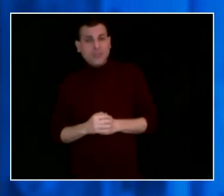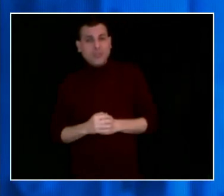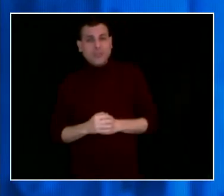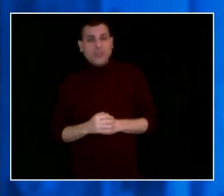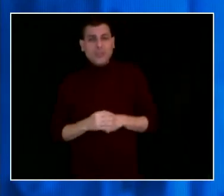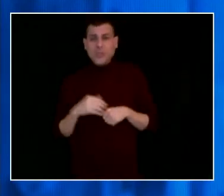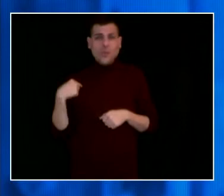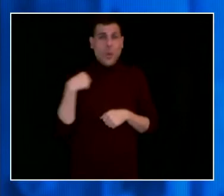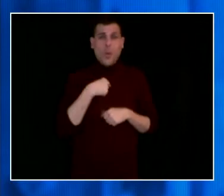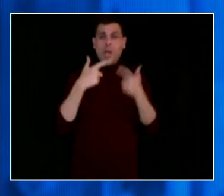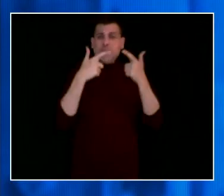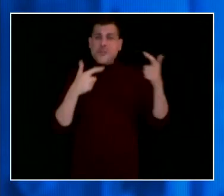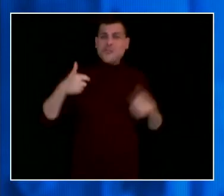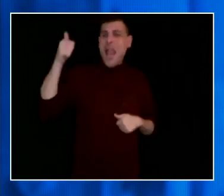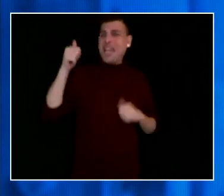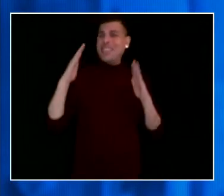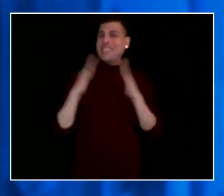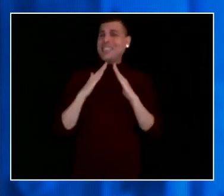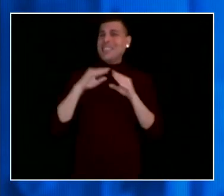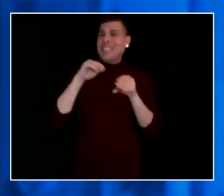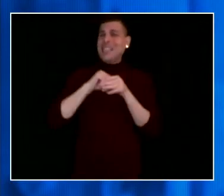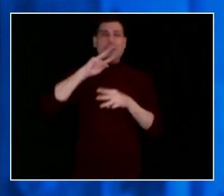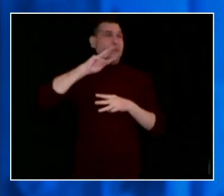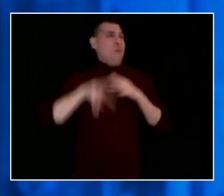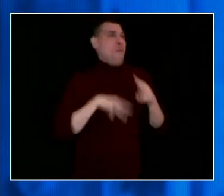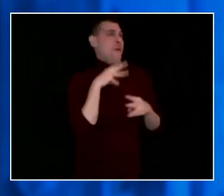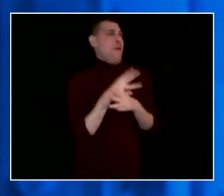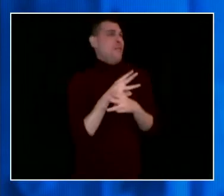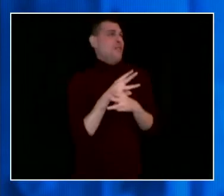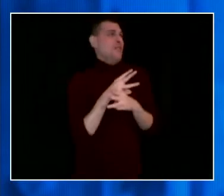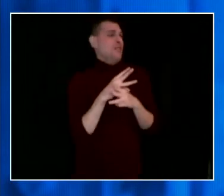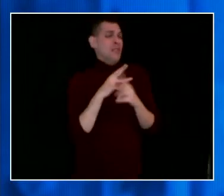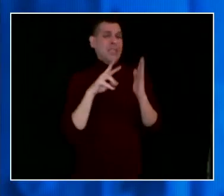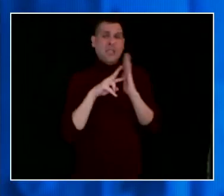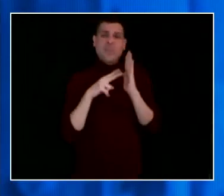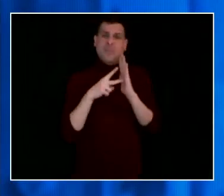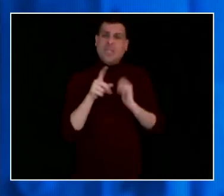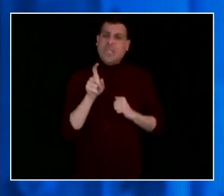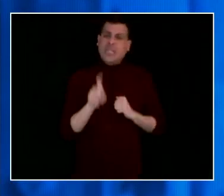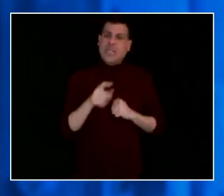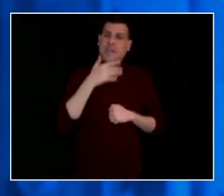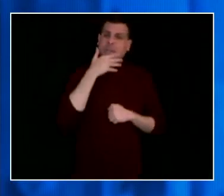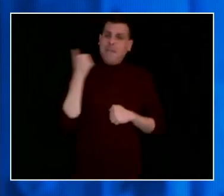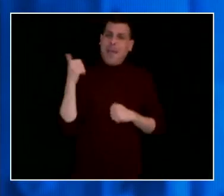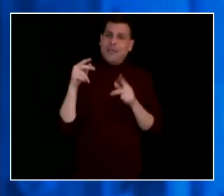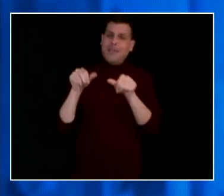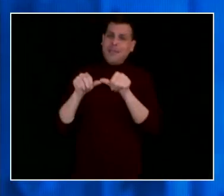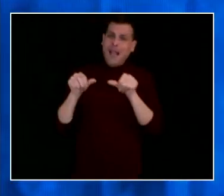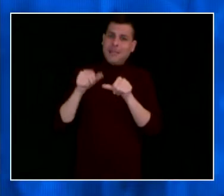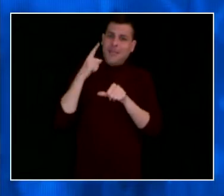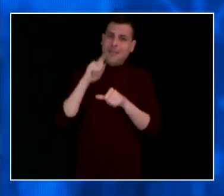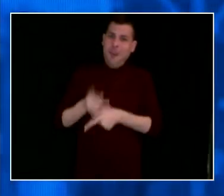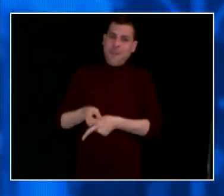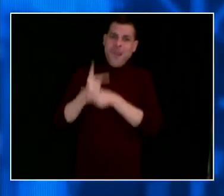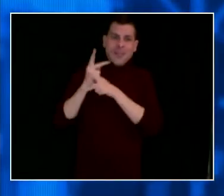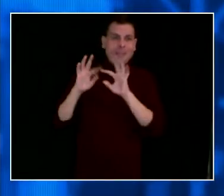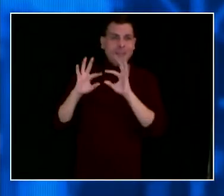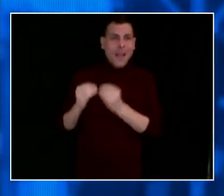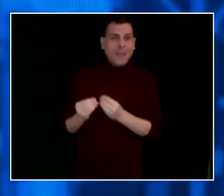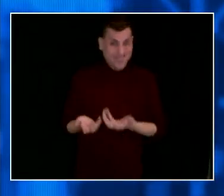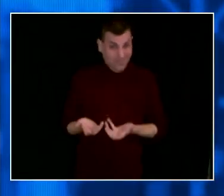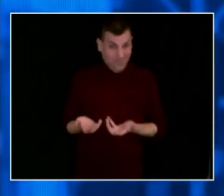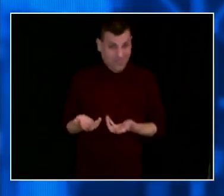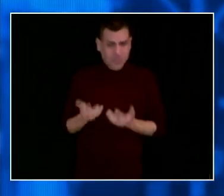in the world is also the greatest place to raise a family? That starts with keeping families